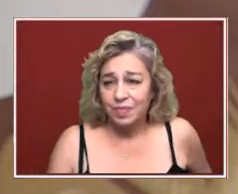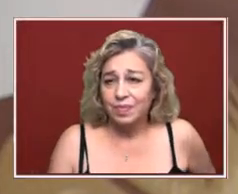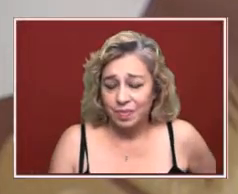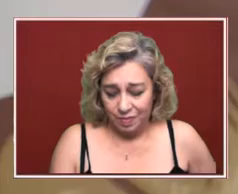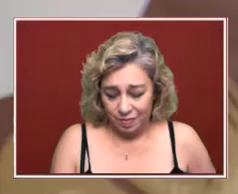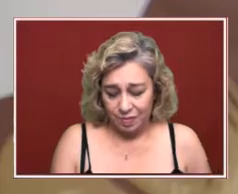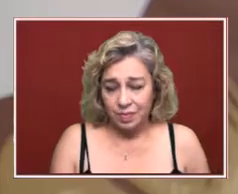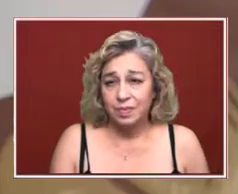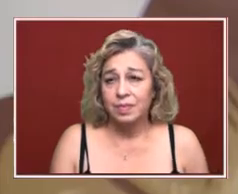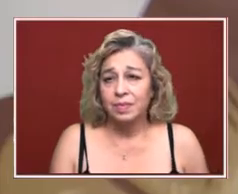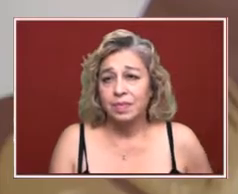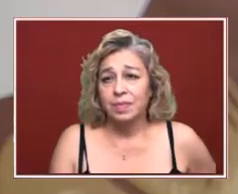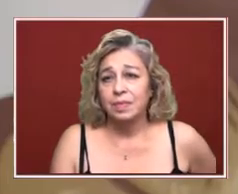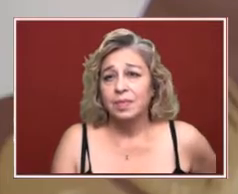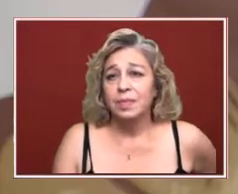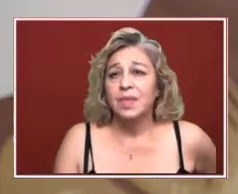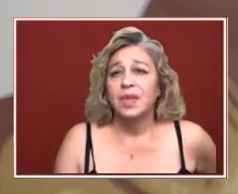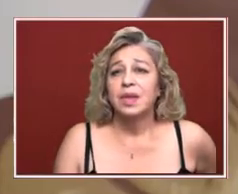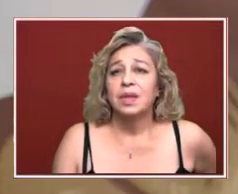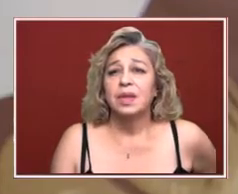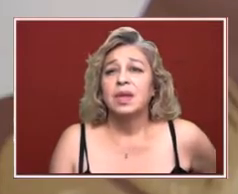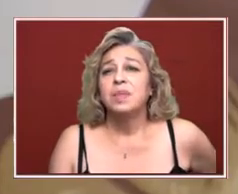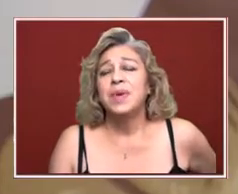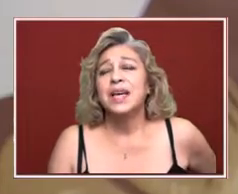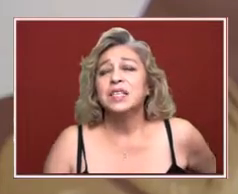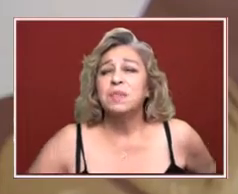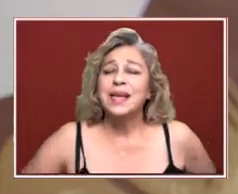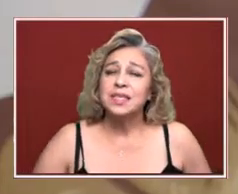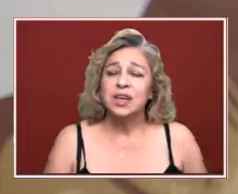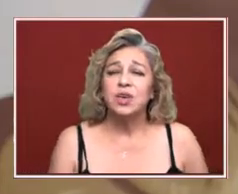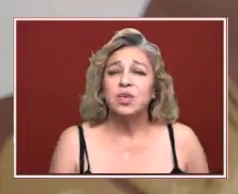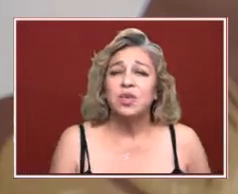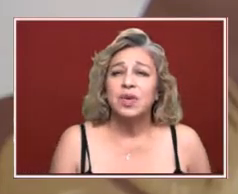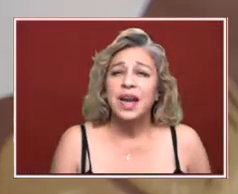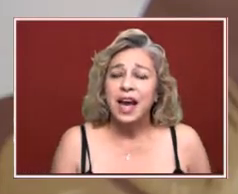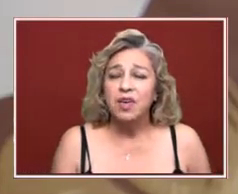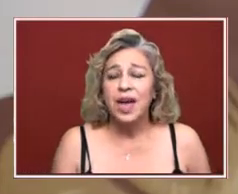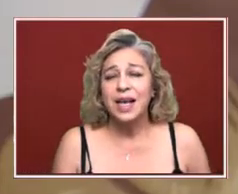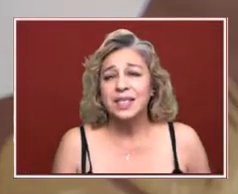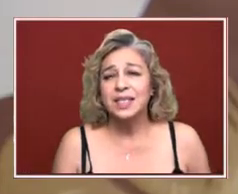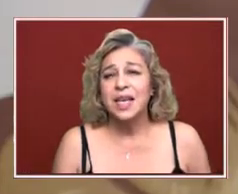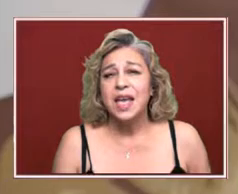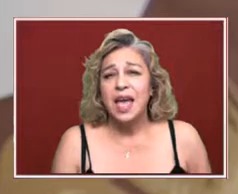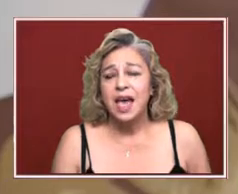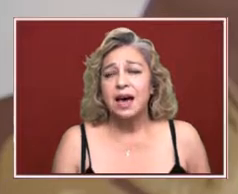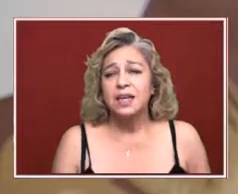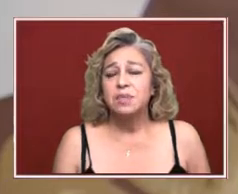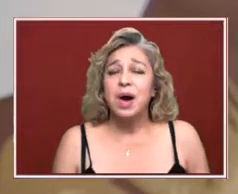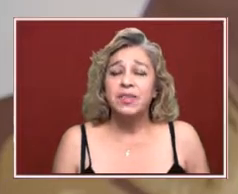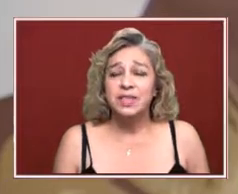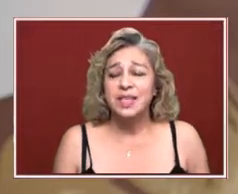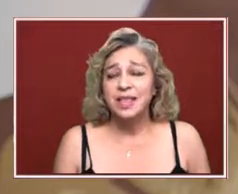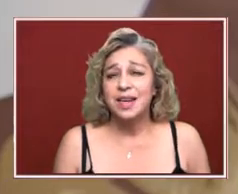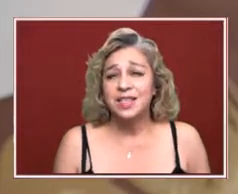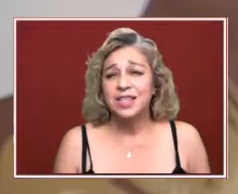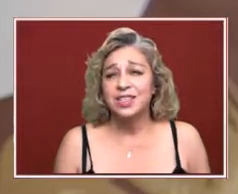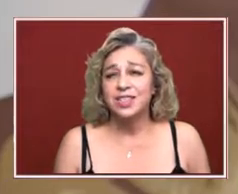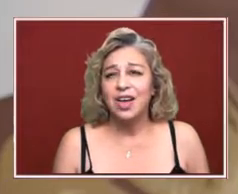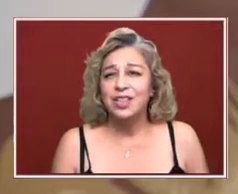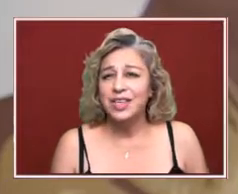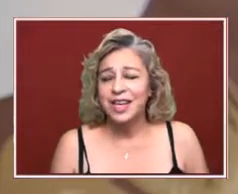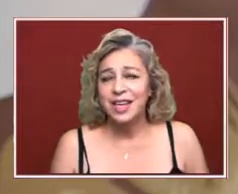democracia consolidada y respetada en el mundo como pocas. Because Mexico now has a democracy that